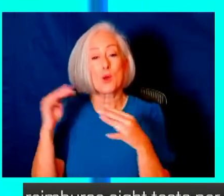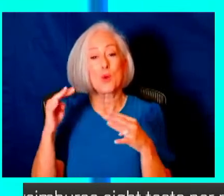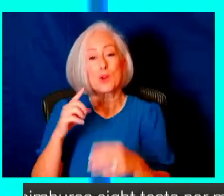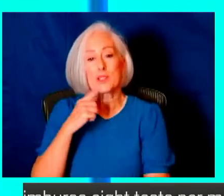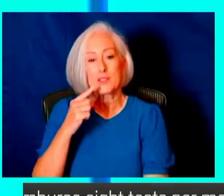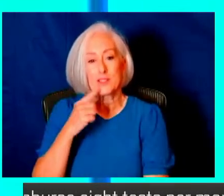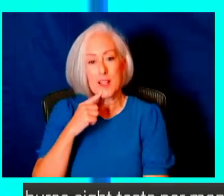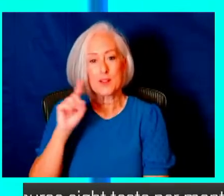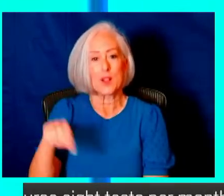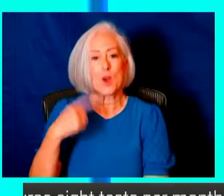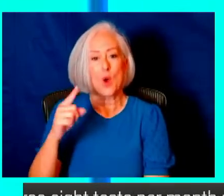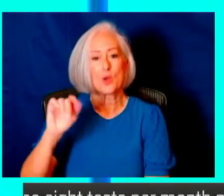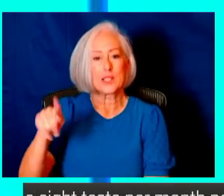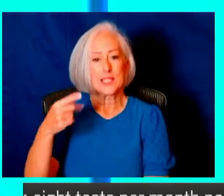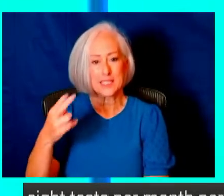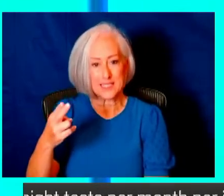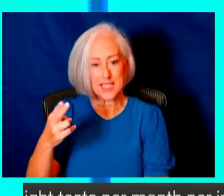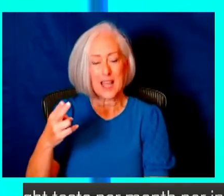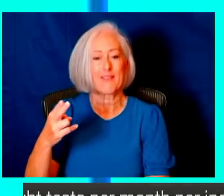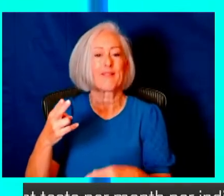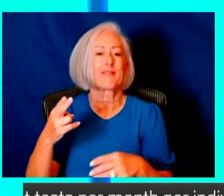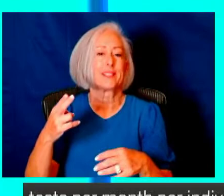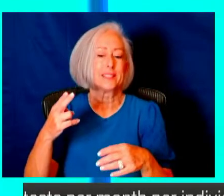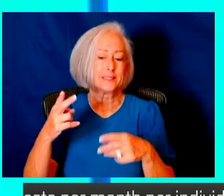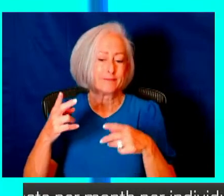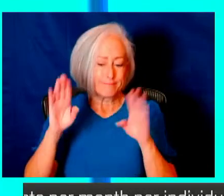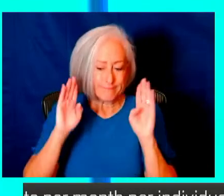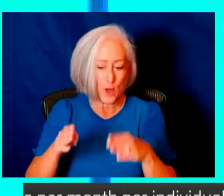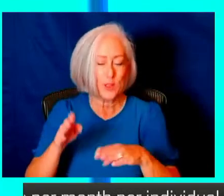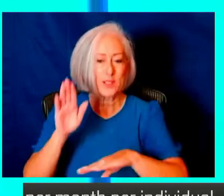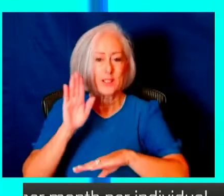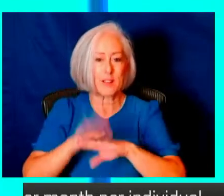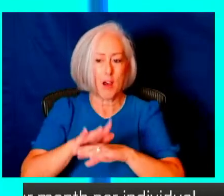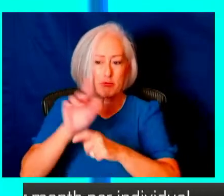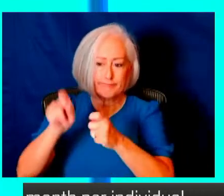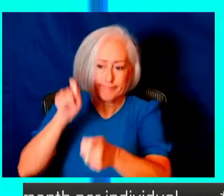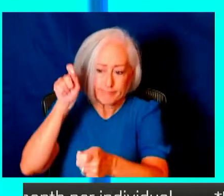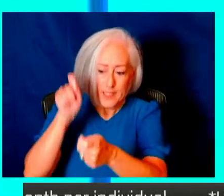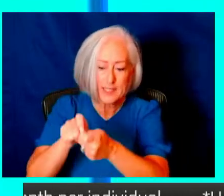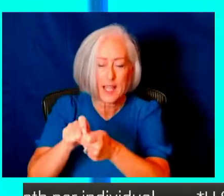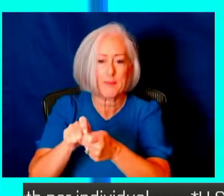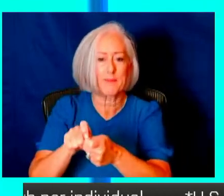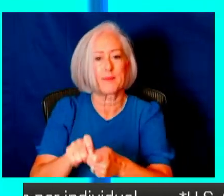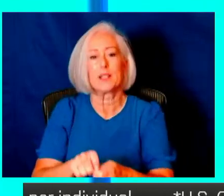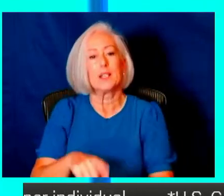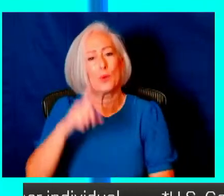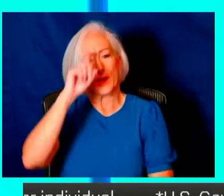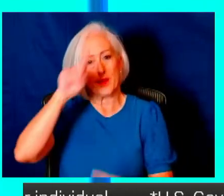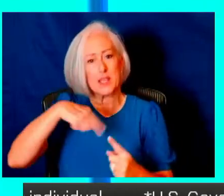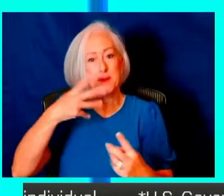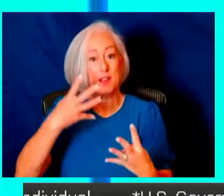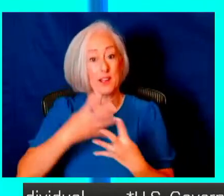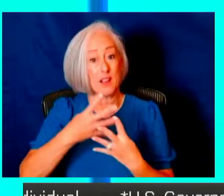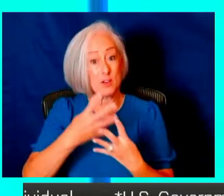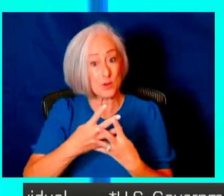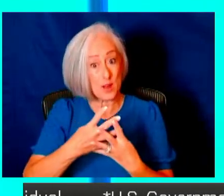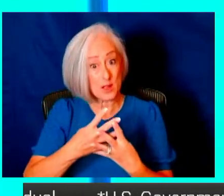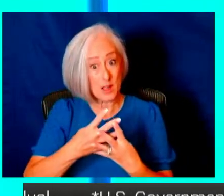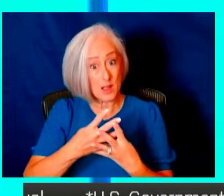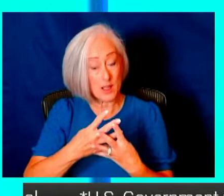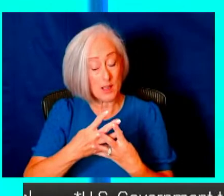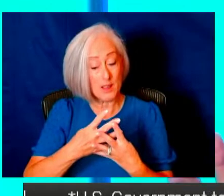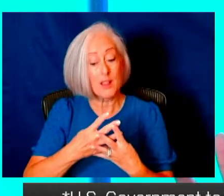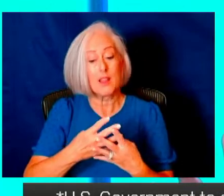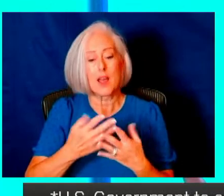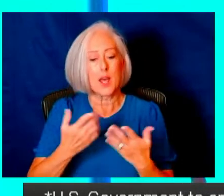in absolutes. And when you think about incarceration and you think about the path leading up to